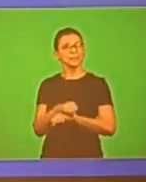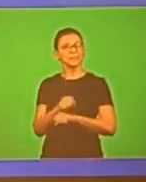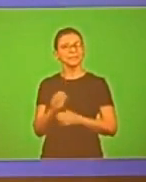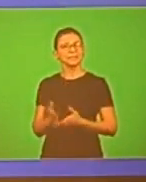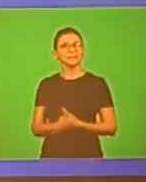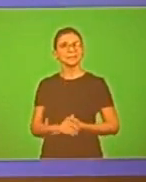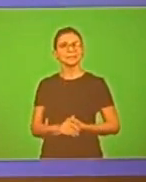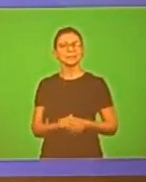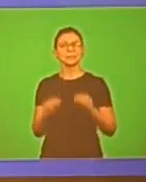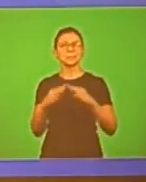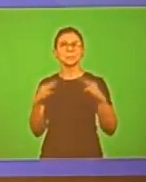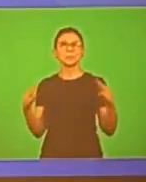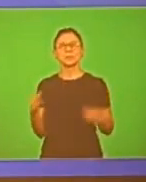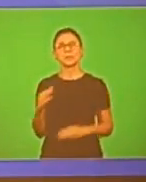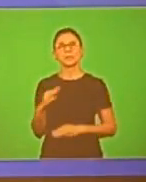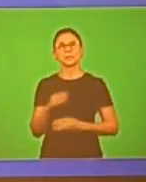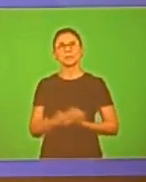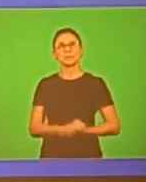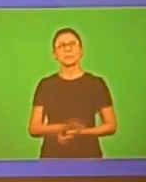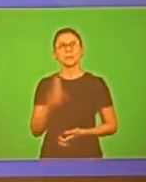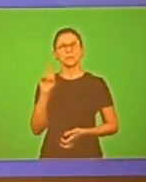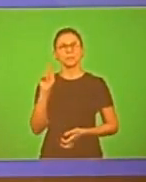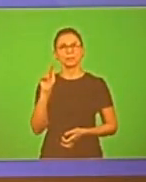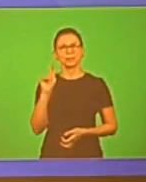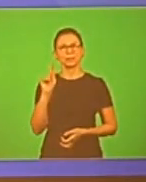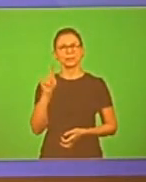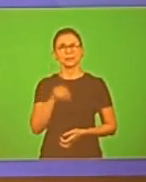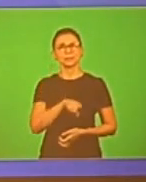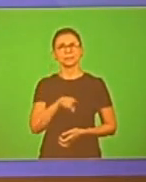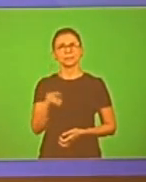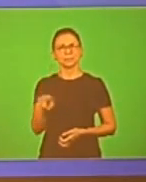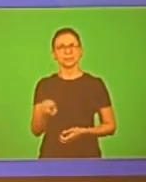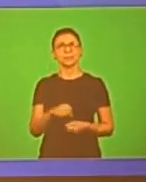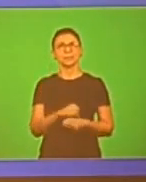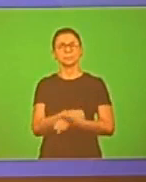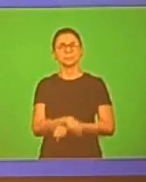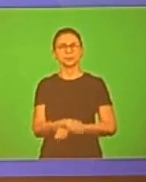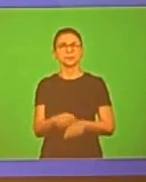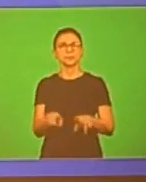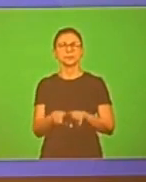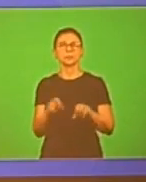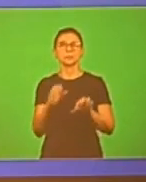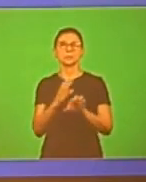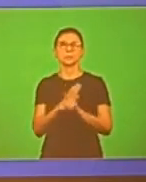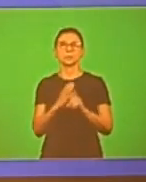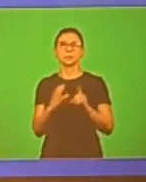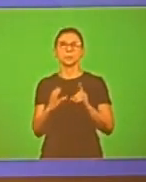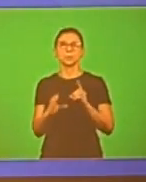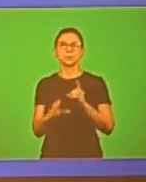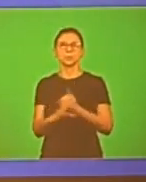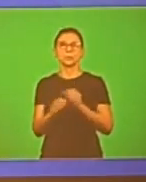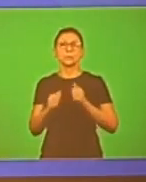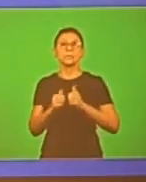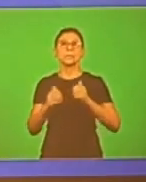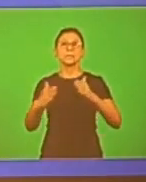a seminar with sign language in Governador Valadares, Minas Gerais.